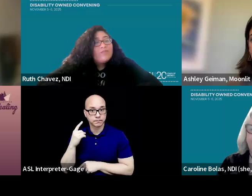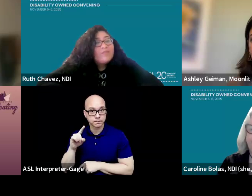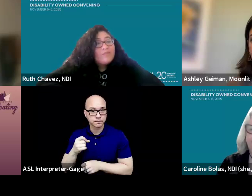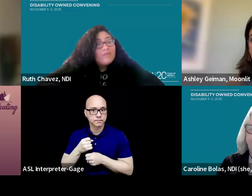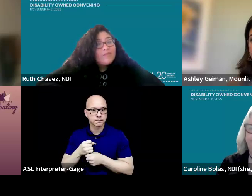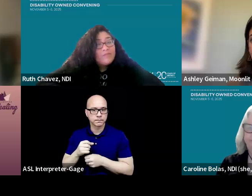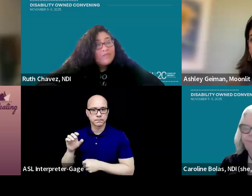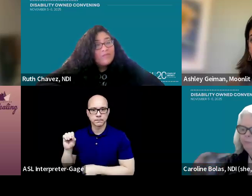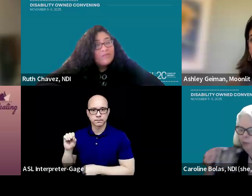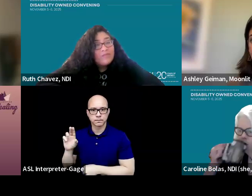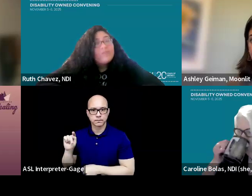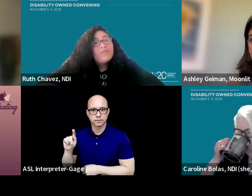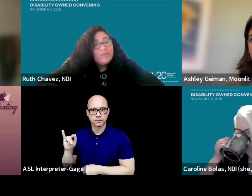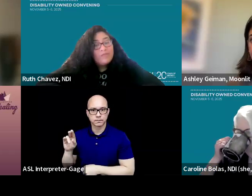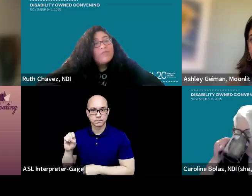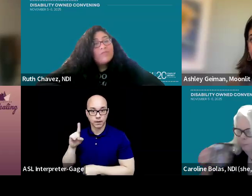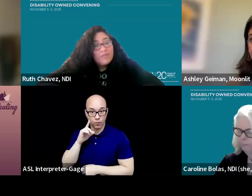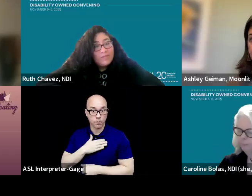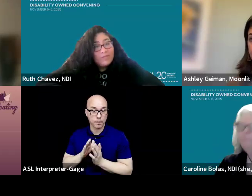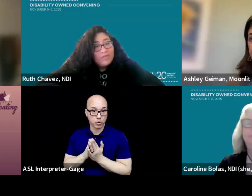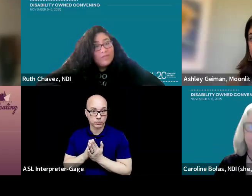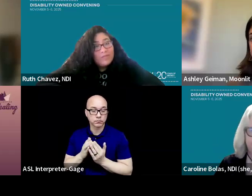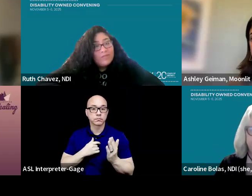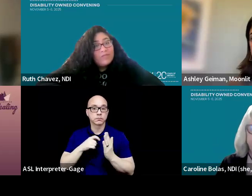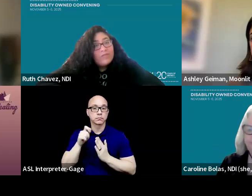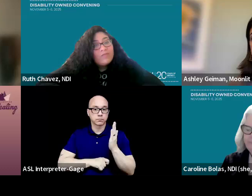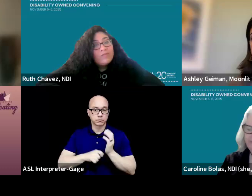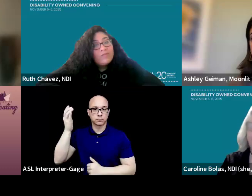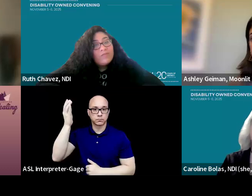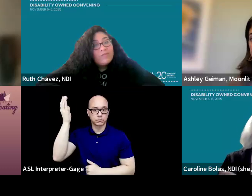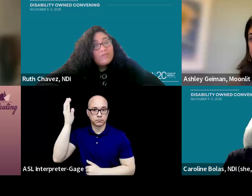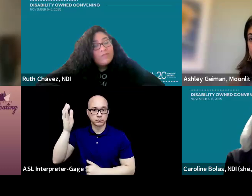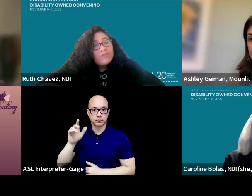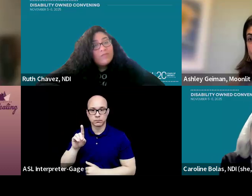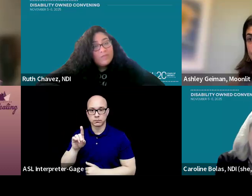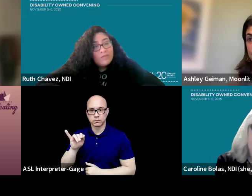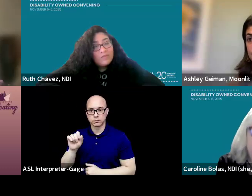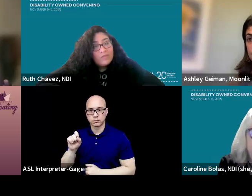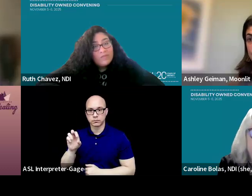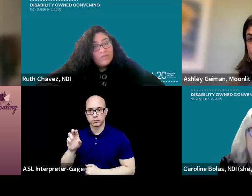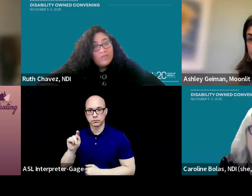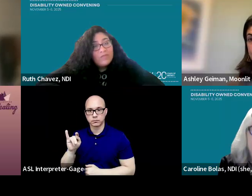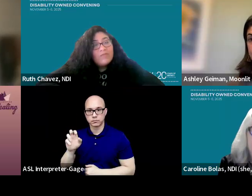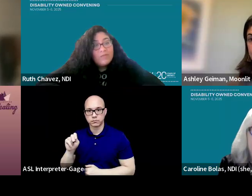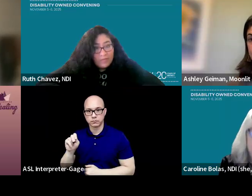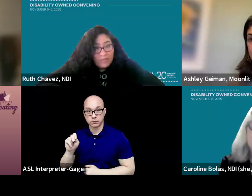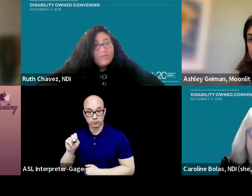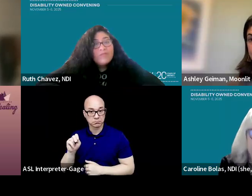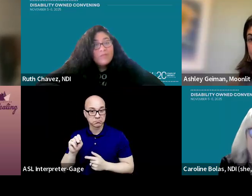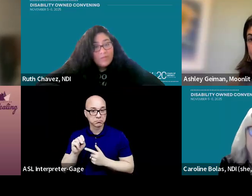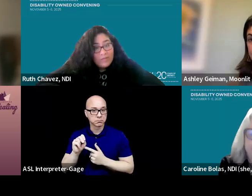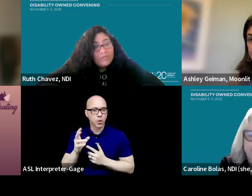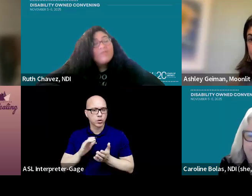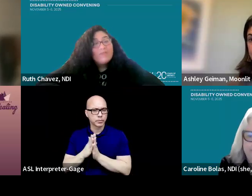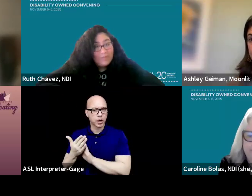the outline for my book. So I wrote a dissertation and I wanted to turn it into a book because I didn't want it to be academic, but